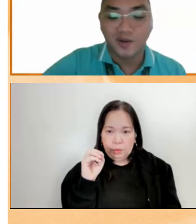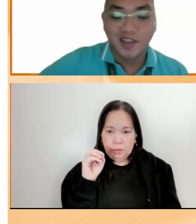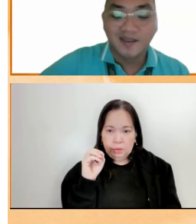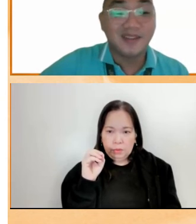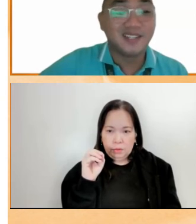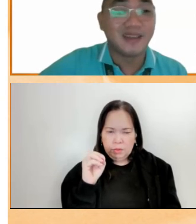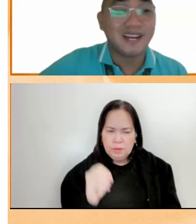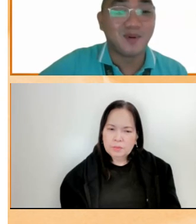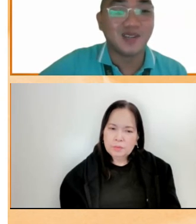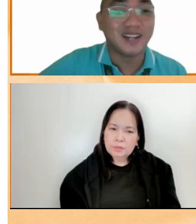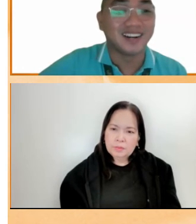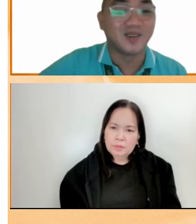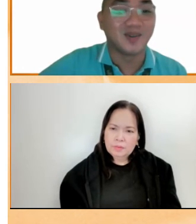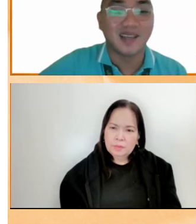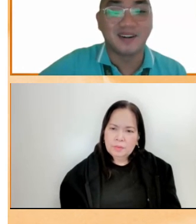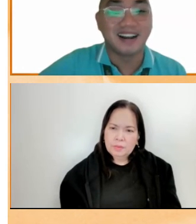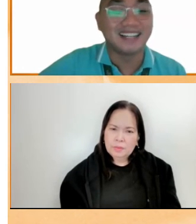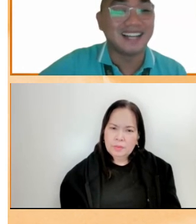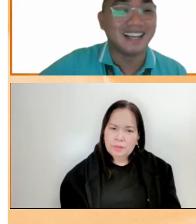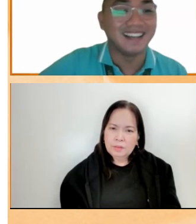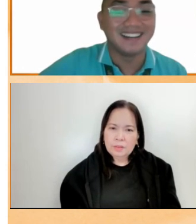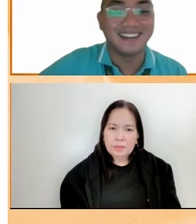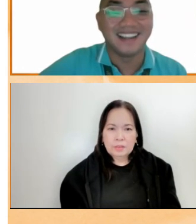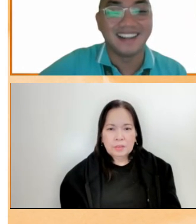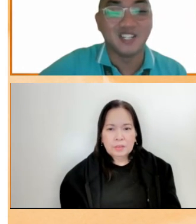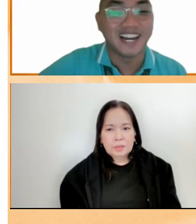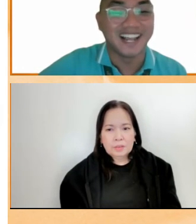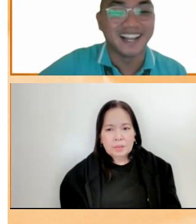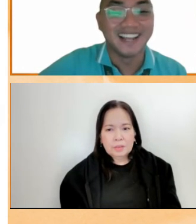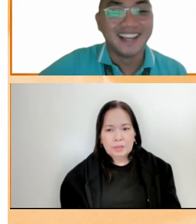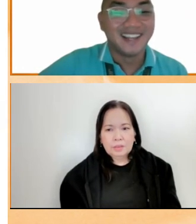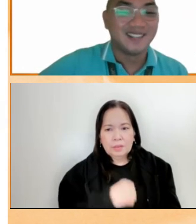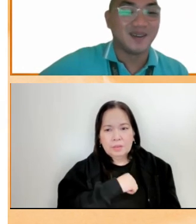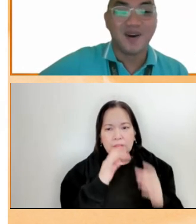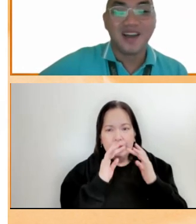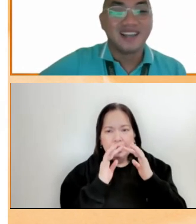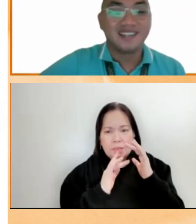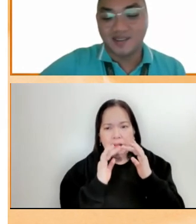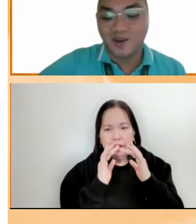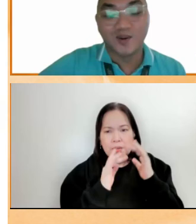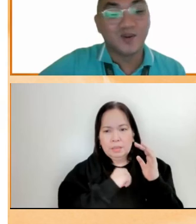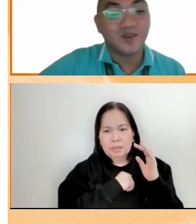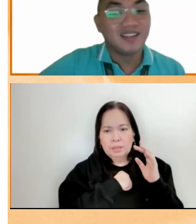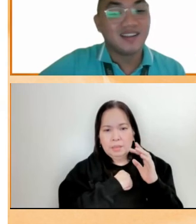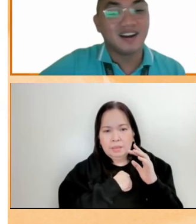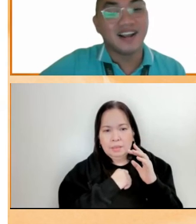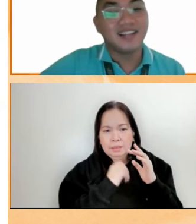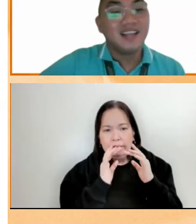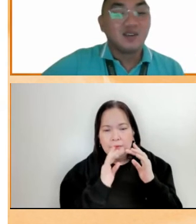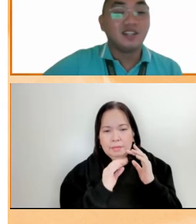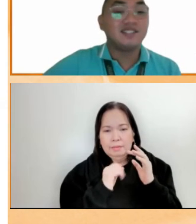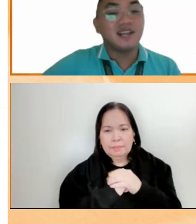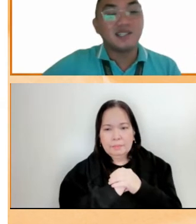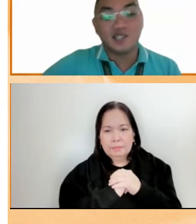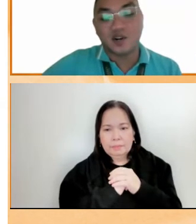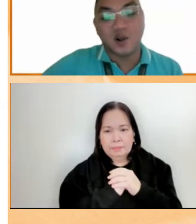Next. Sorry po, medyo mahina po kasi yung internet ko kasi I'm currently in training. Sige po. So all right. So